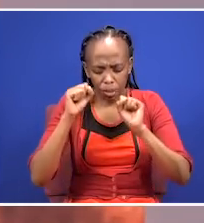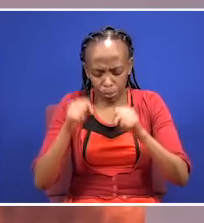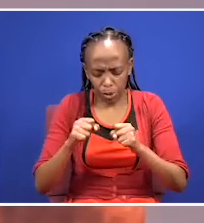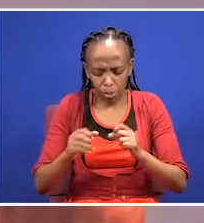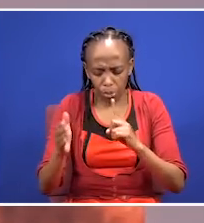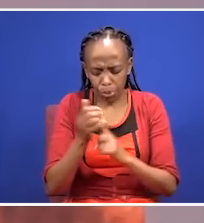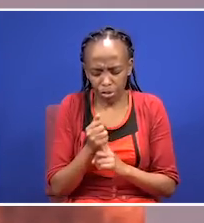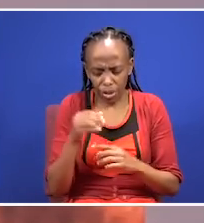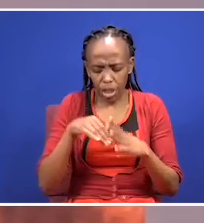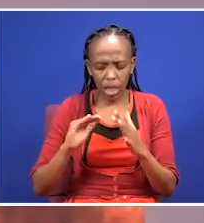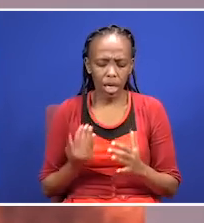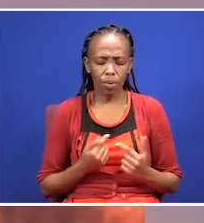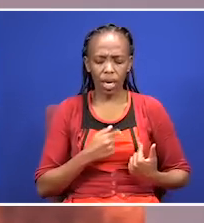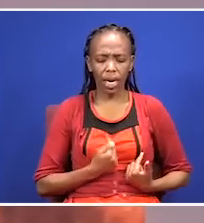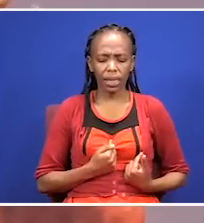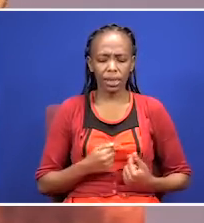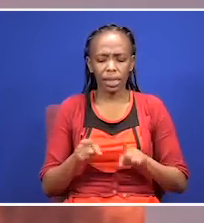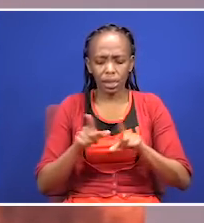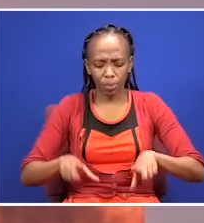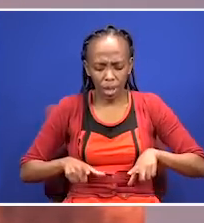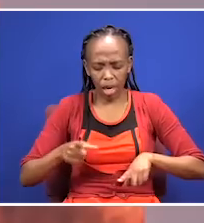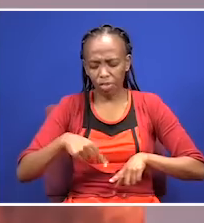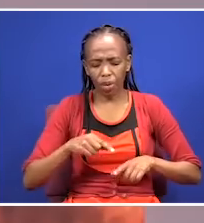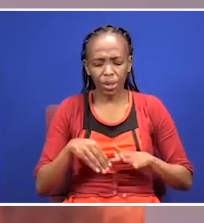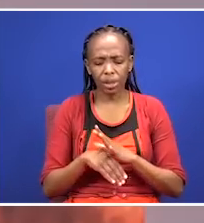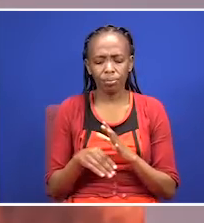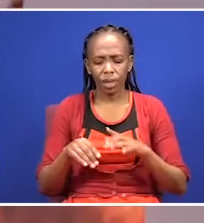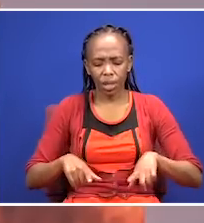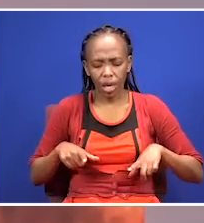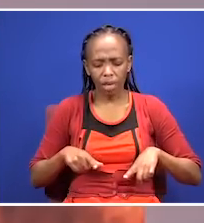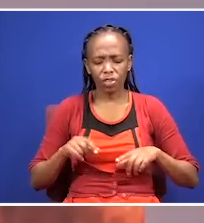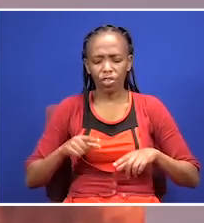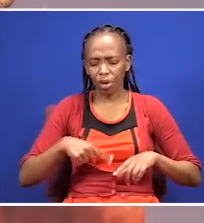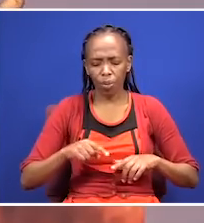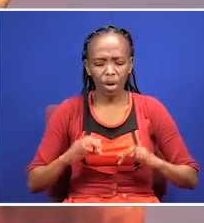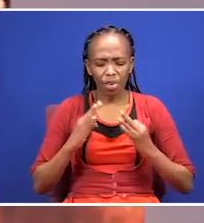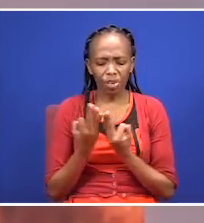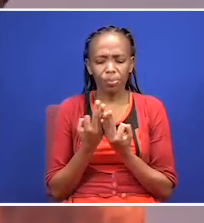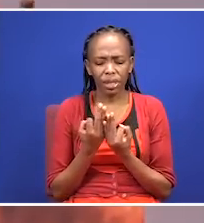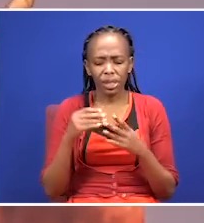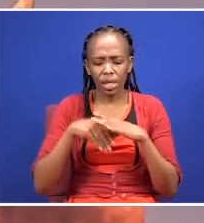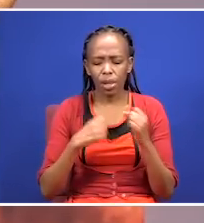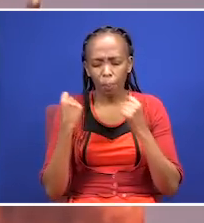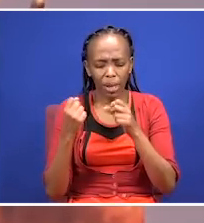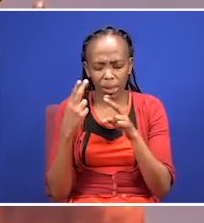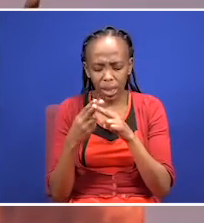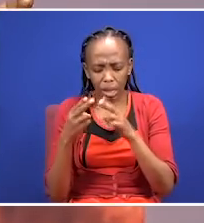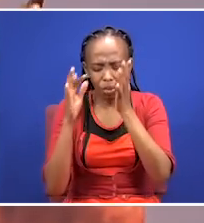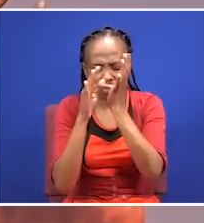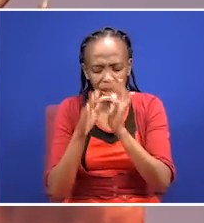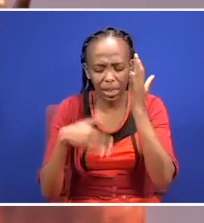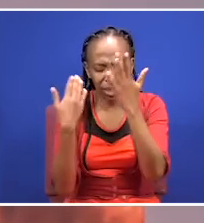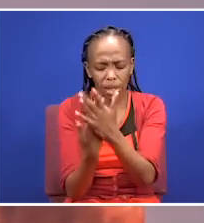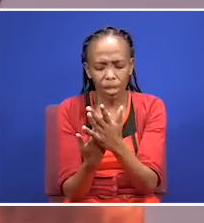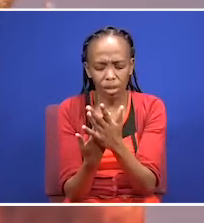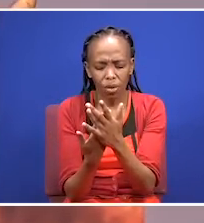fulfilled in our hearts and in our lives and in the lives of our families and our loved ones in the mighty name of jesus thank